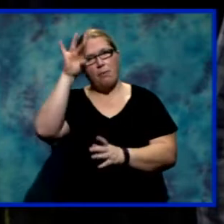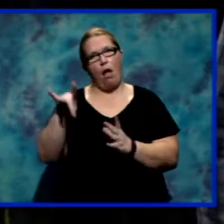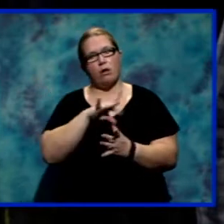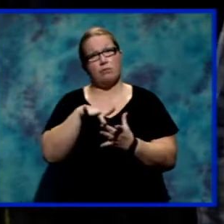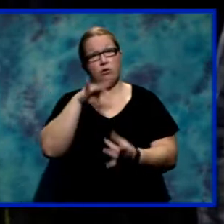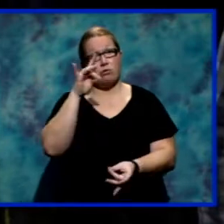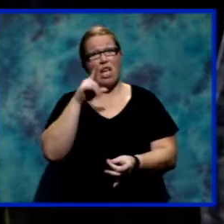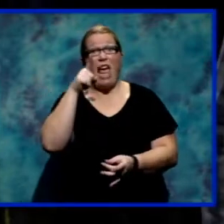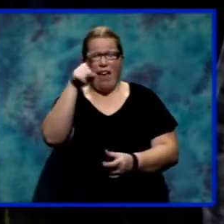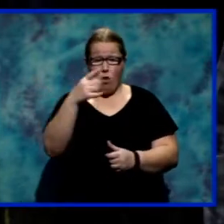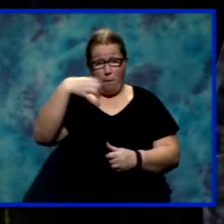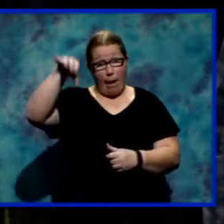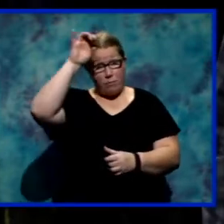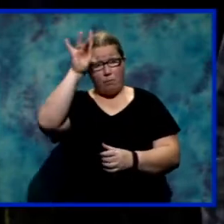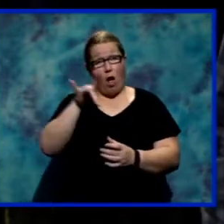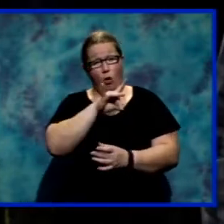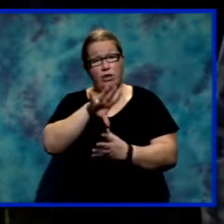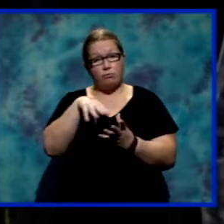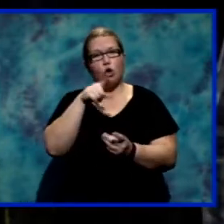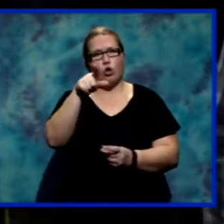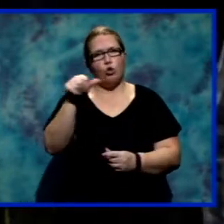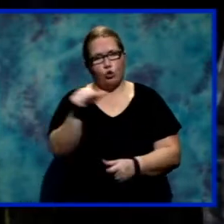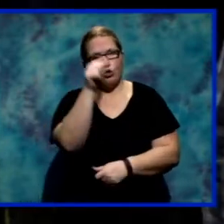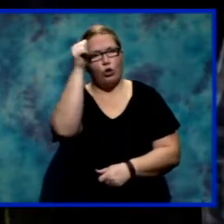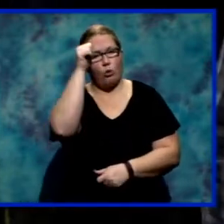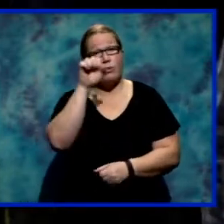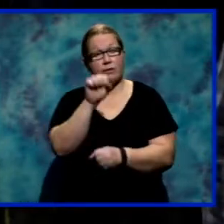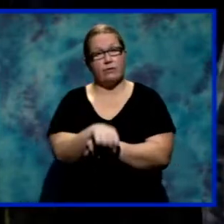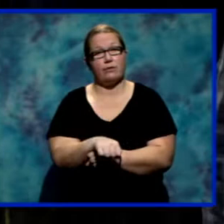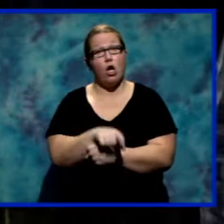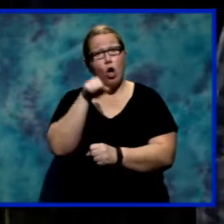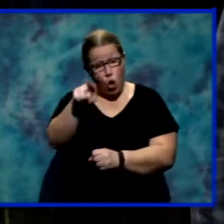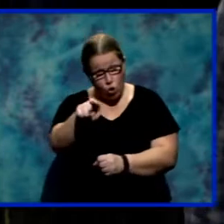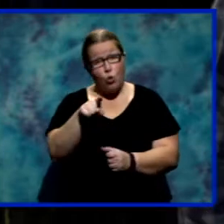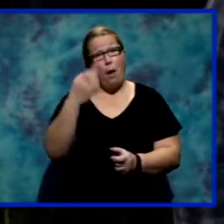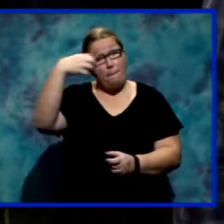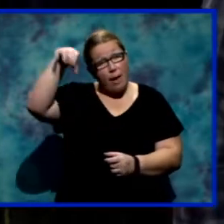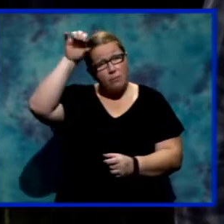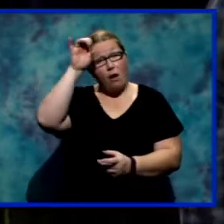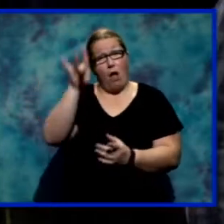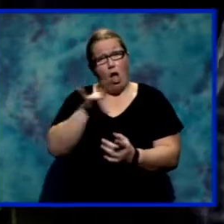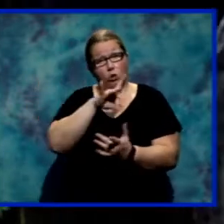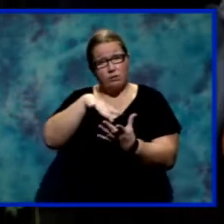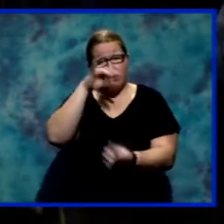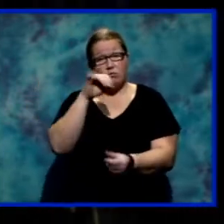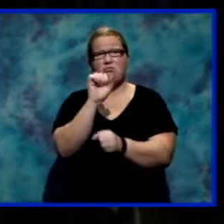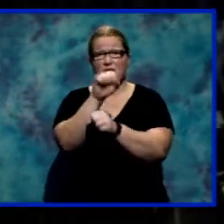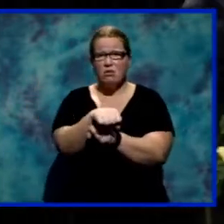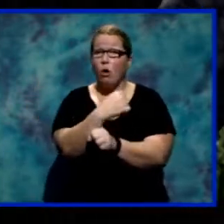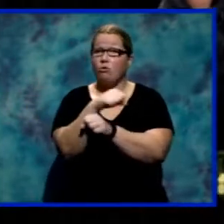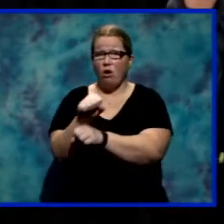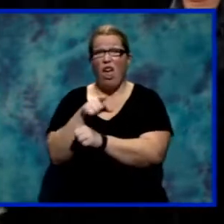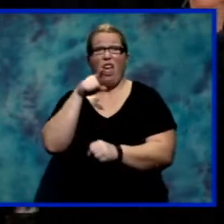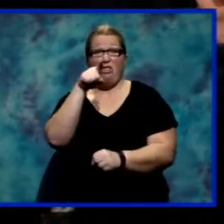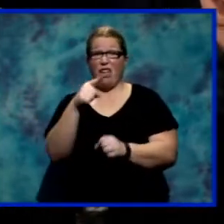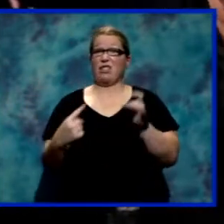If you're baptized by the Holy Spirit, you know it. Are you baptized by the Holy Spirit? It's the key